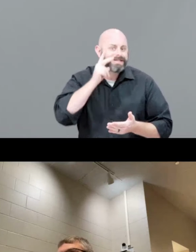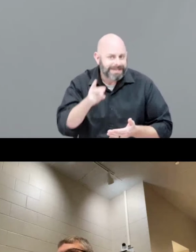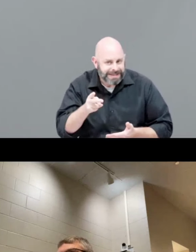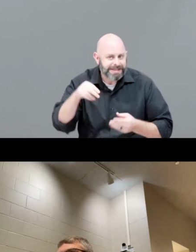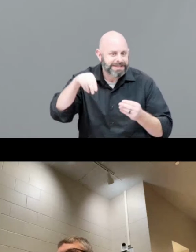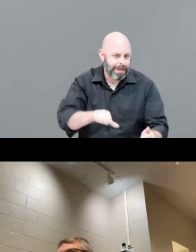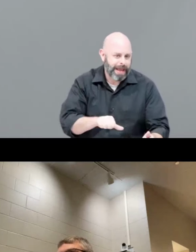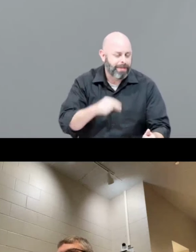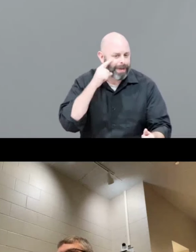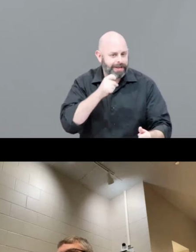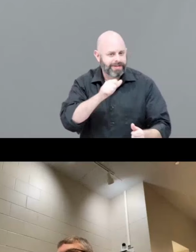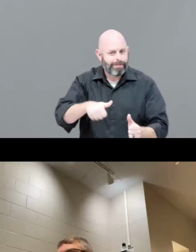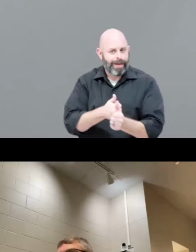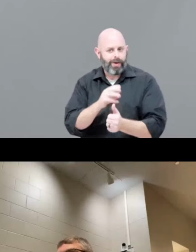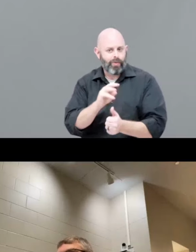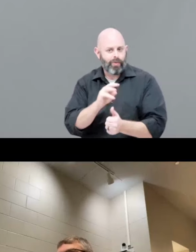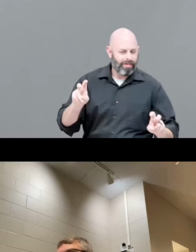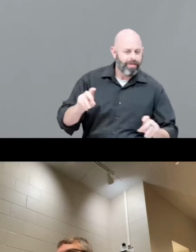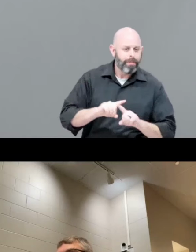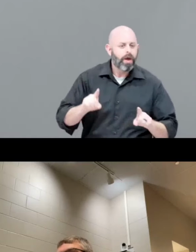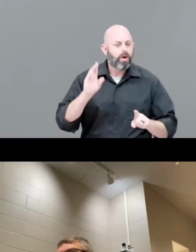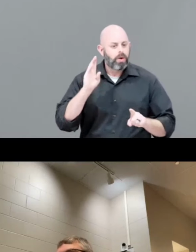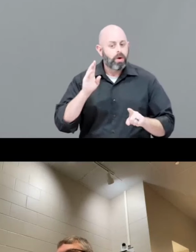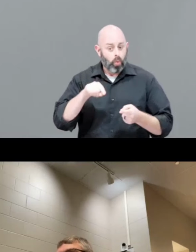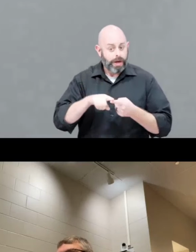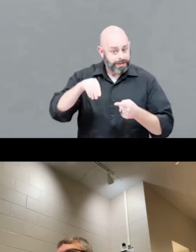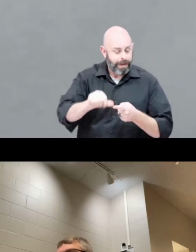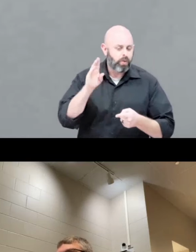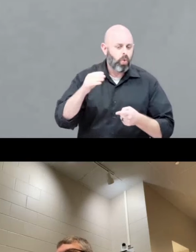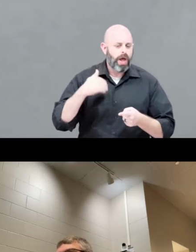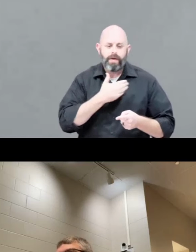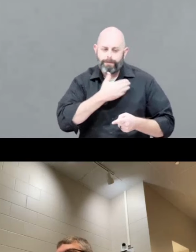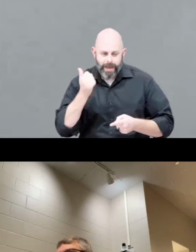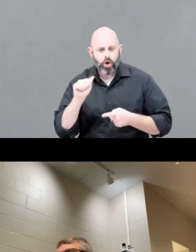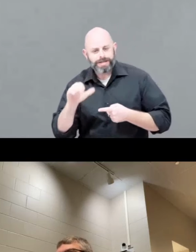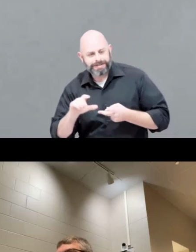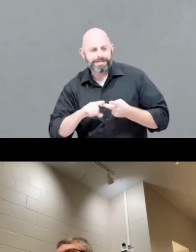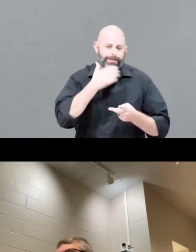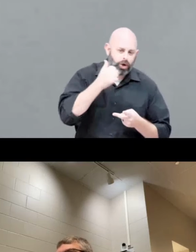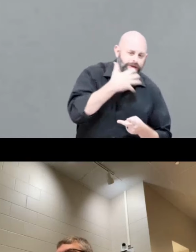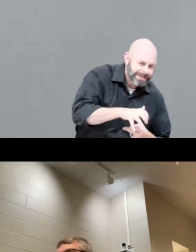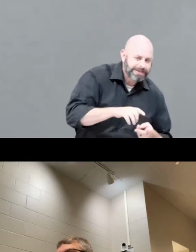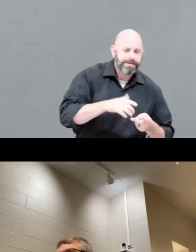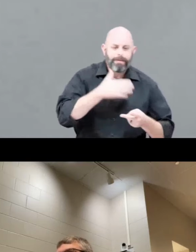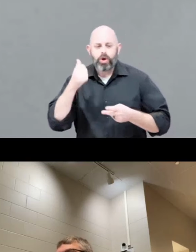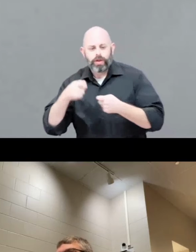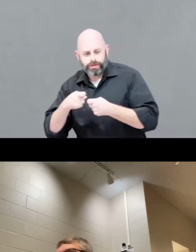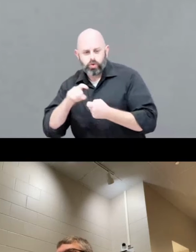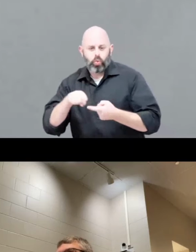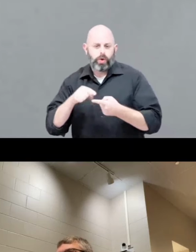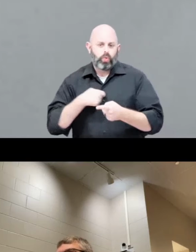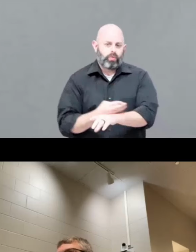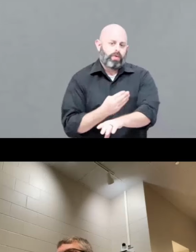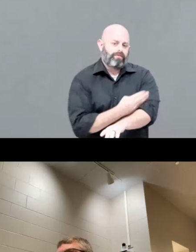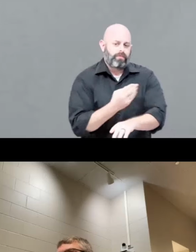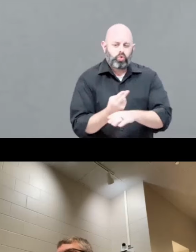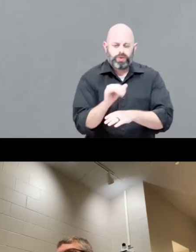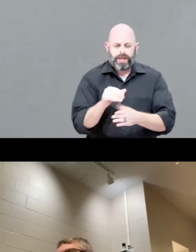it is spent, but we'll have better heating and air conditioning and electricity when it does happen.